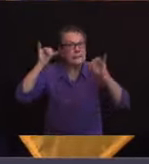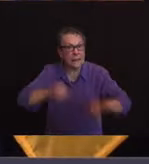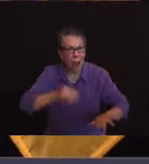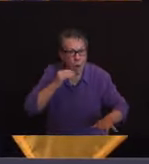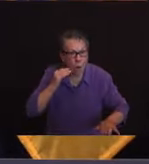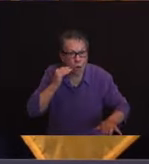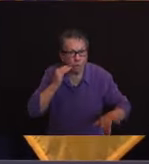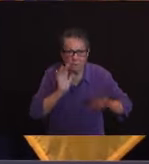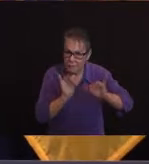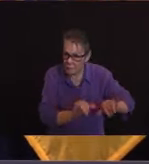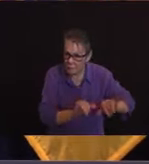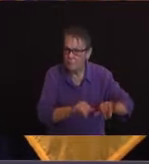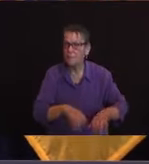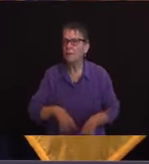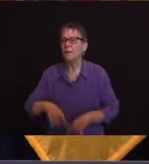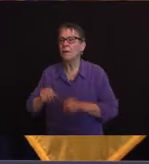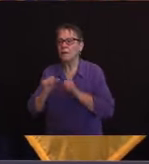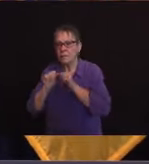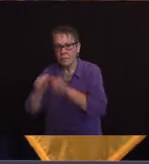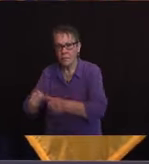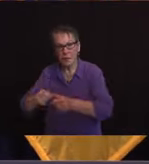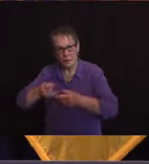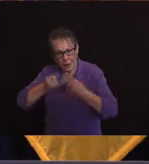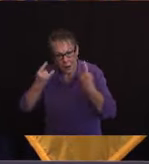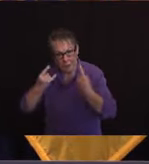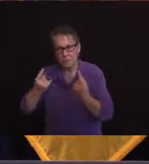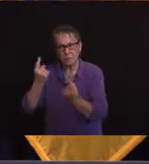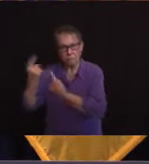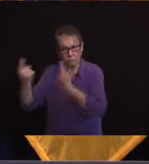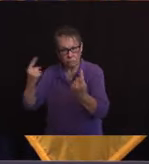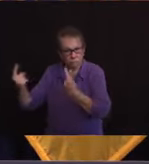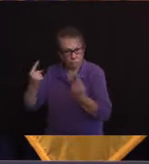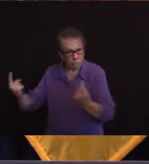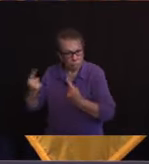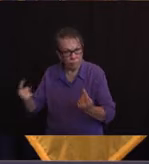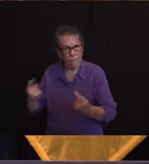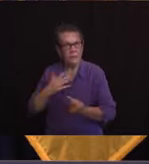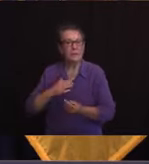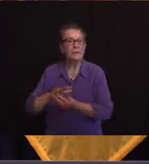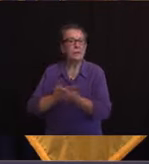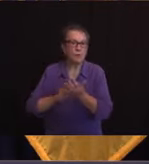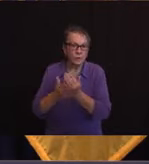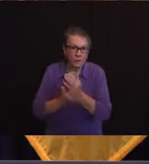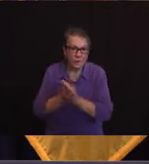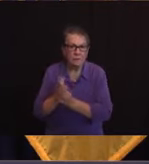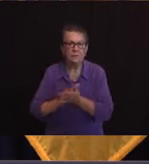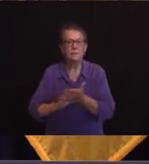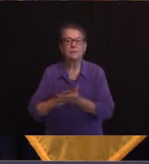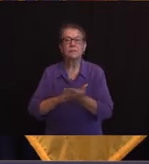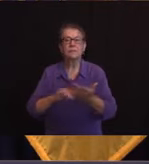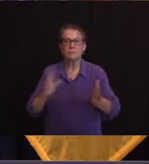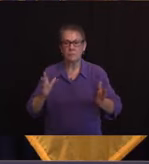including yet another reminder that life goes on, and lead paint exposure, lead pipe